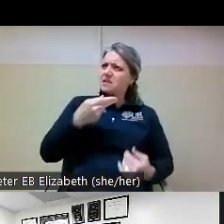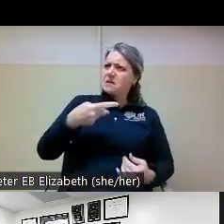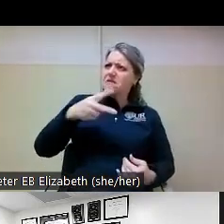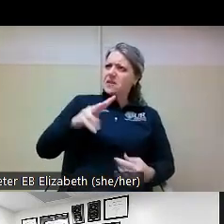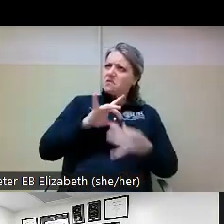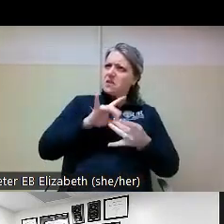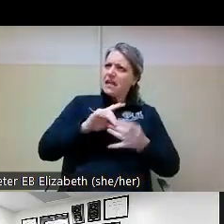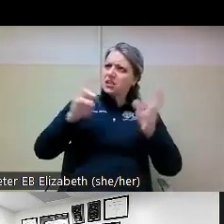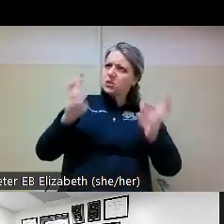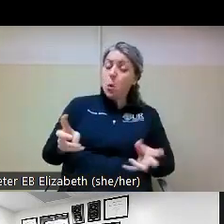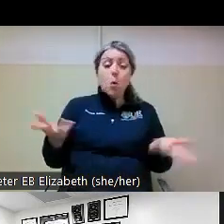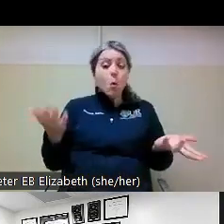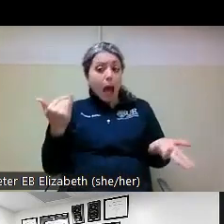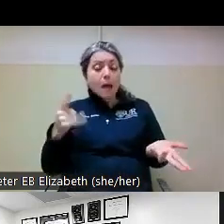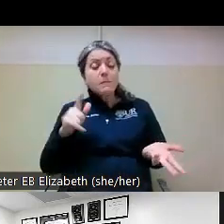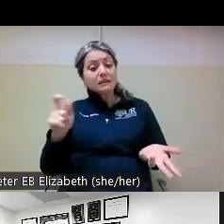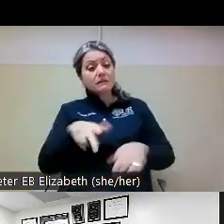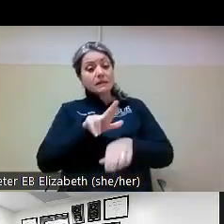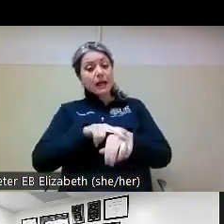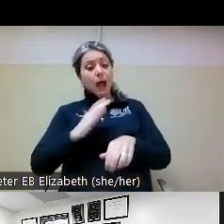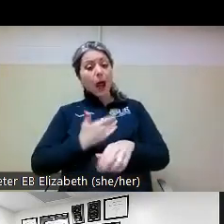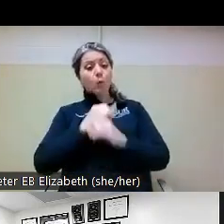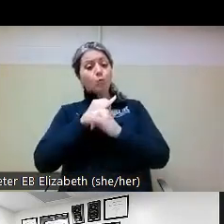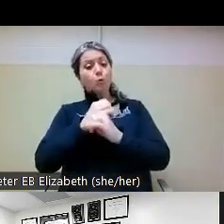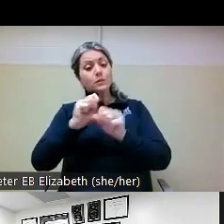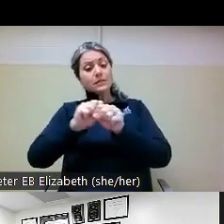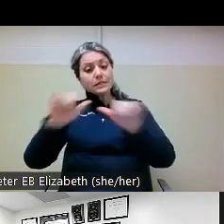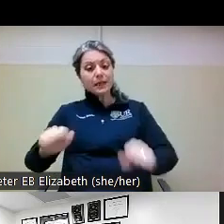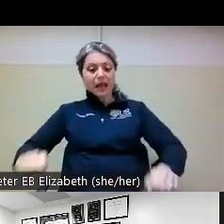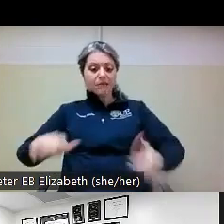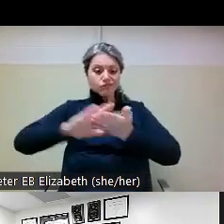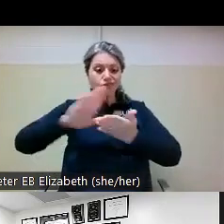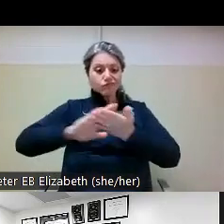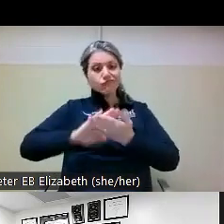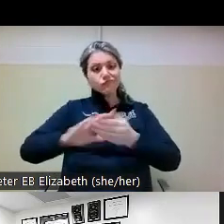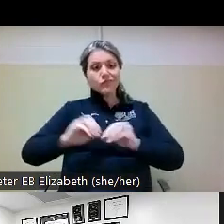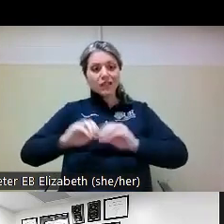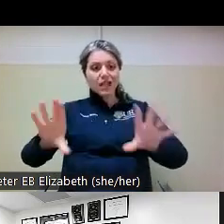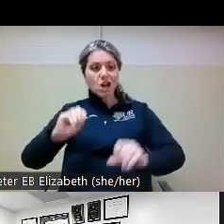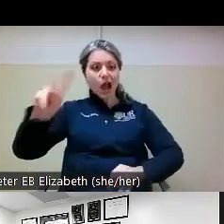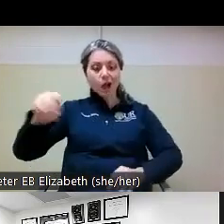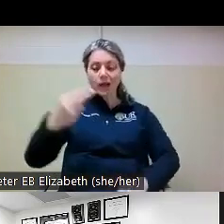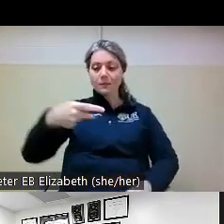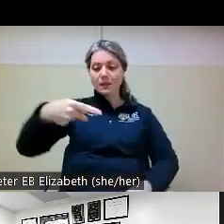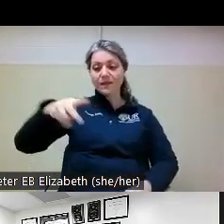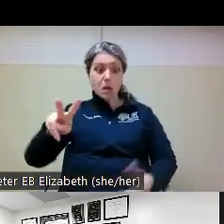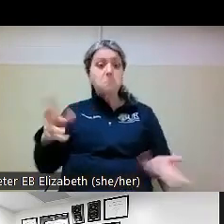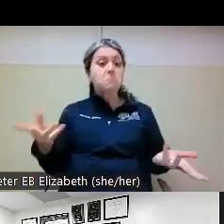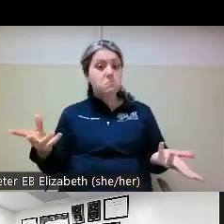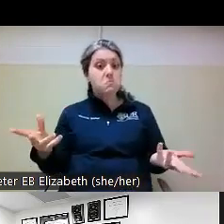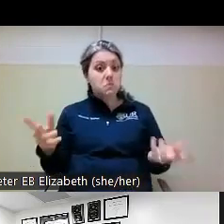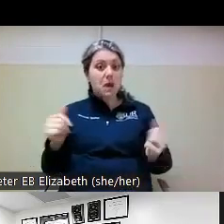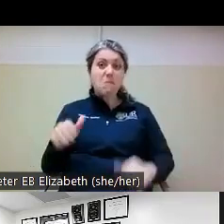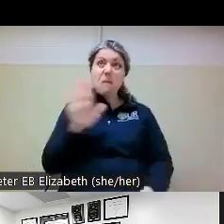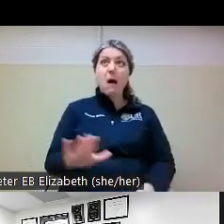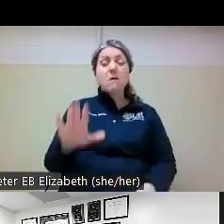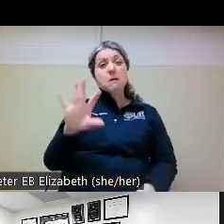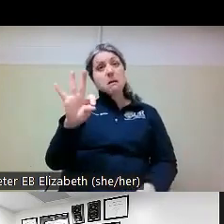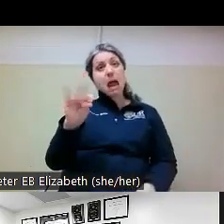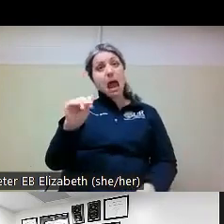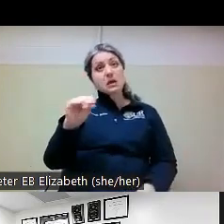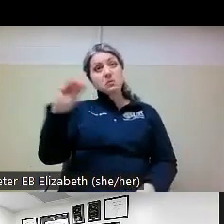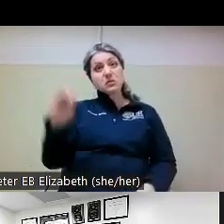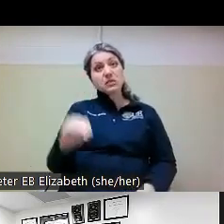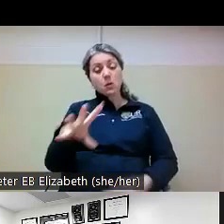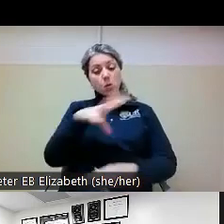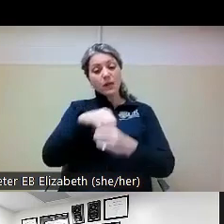HPV can be cleared naturally by our immune system. Studies show that anal HPV infection can be cleared at a rate of about 90% at 1